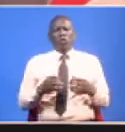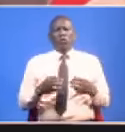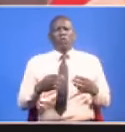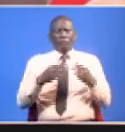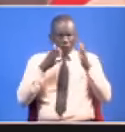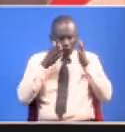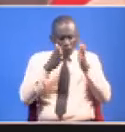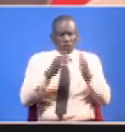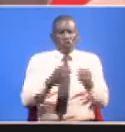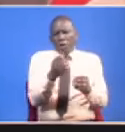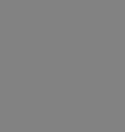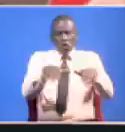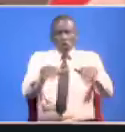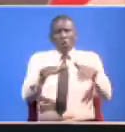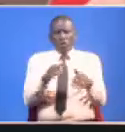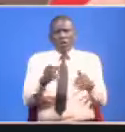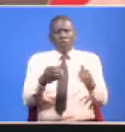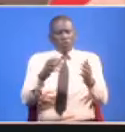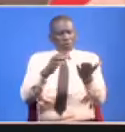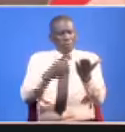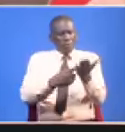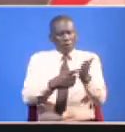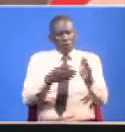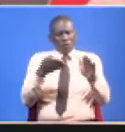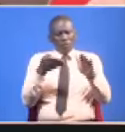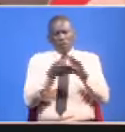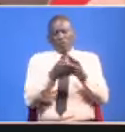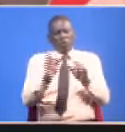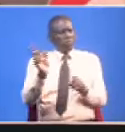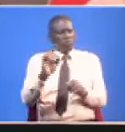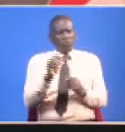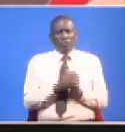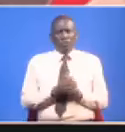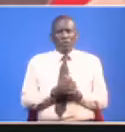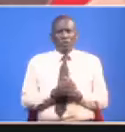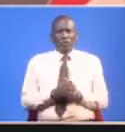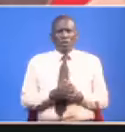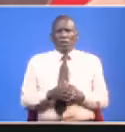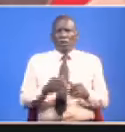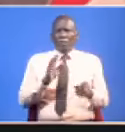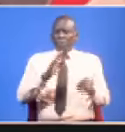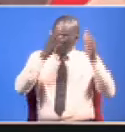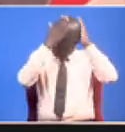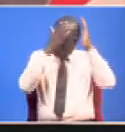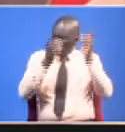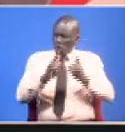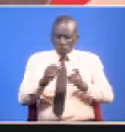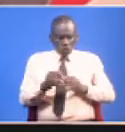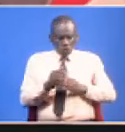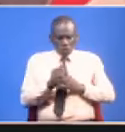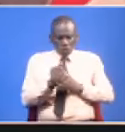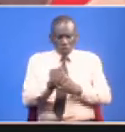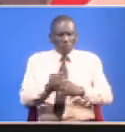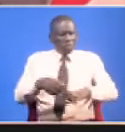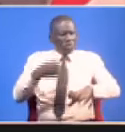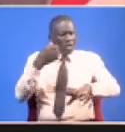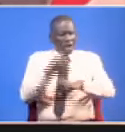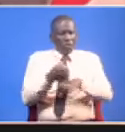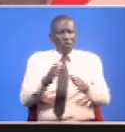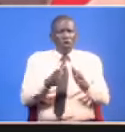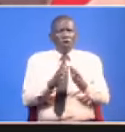money, waiting for the famous brown envelope. It's not about ruling with an iron fist